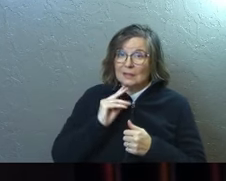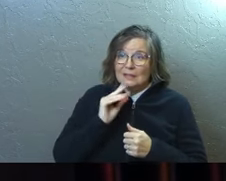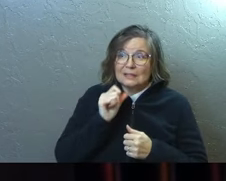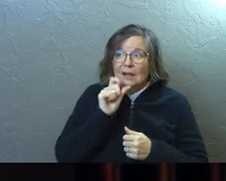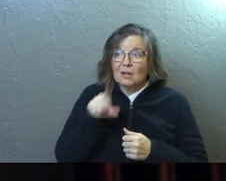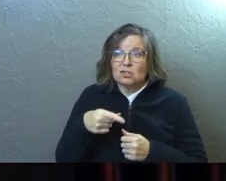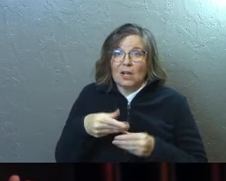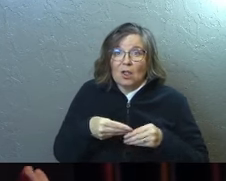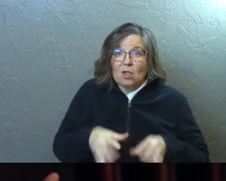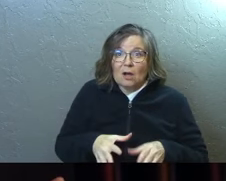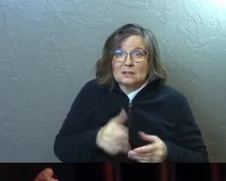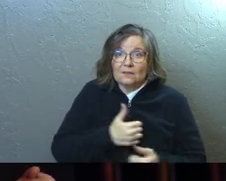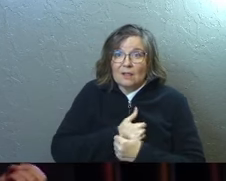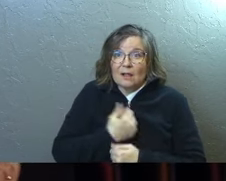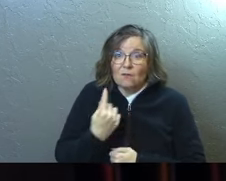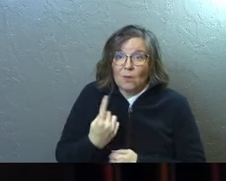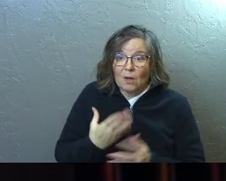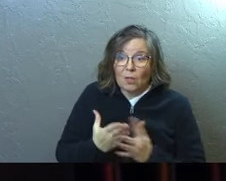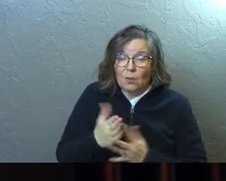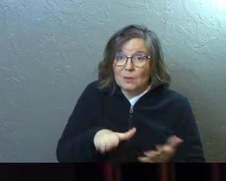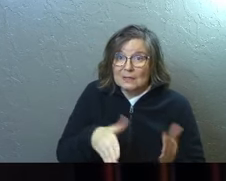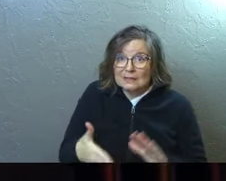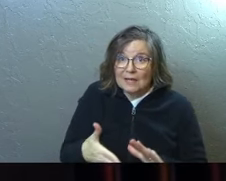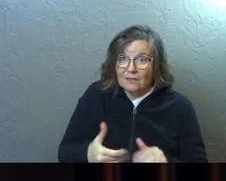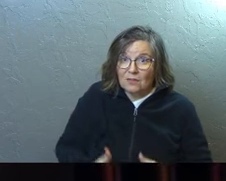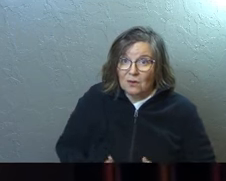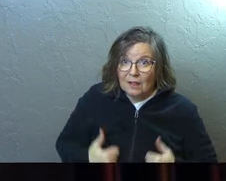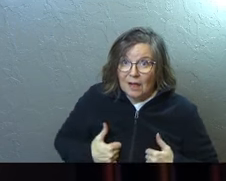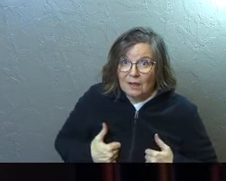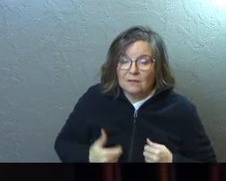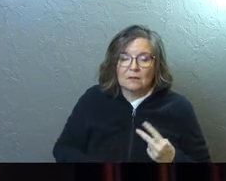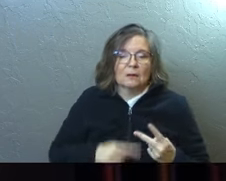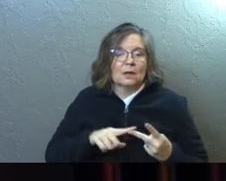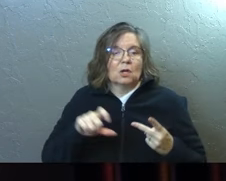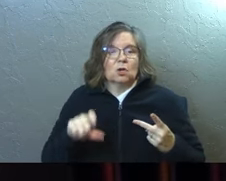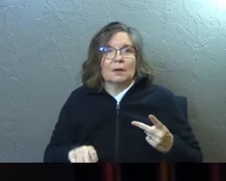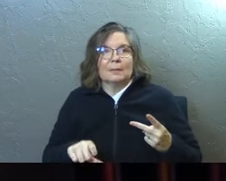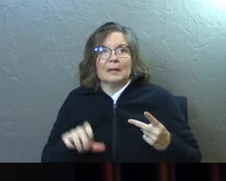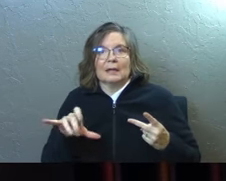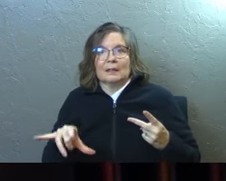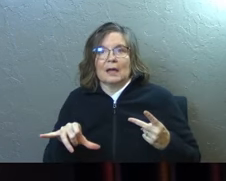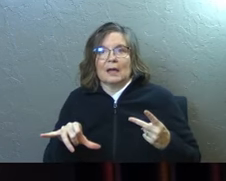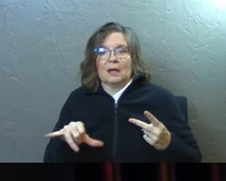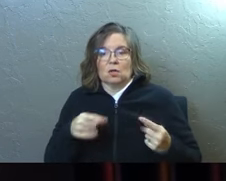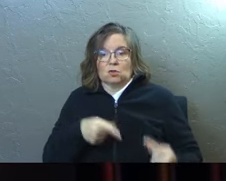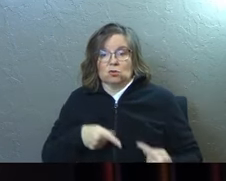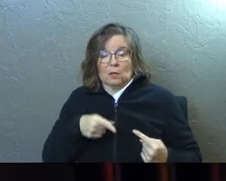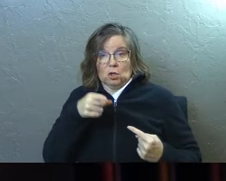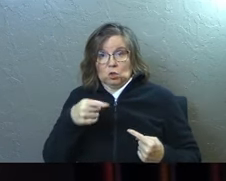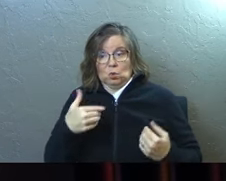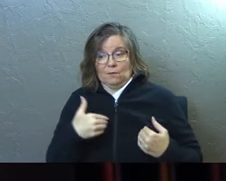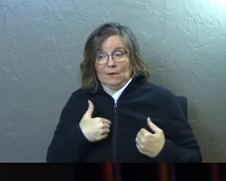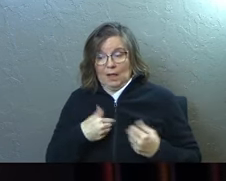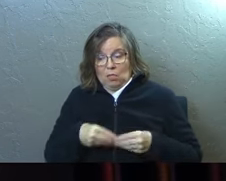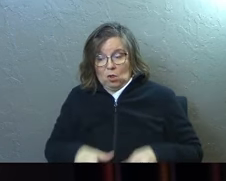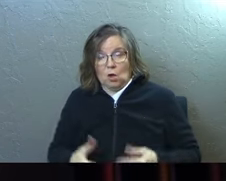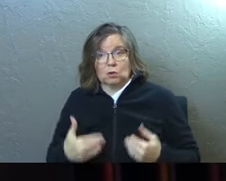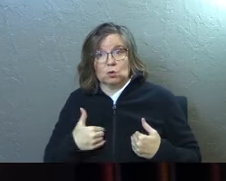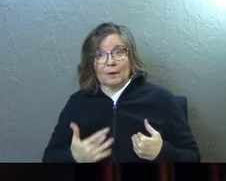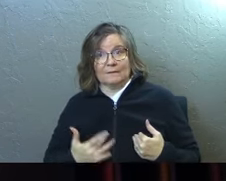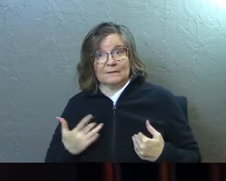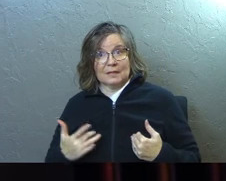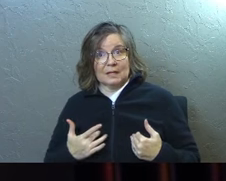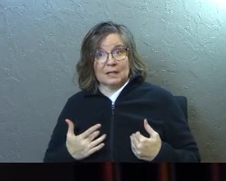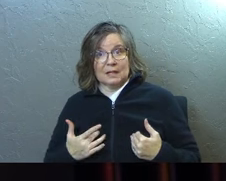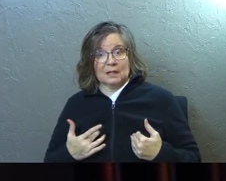isn't just a loss of a loved one through a death in your life. It could be that the struggle that you've had, the loss that you